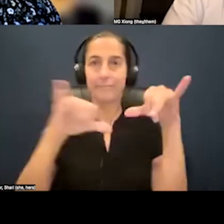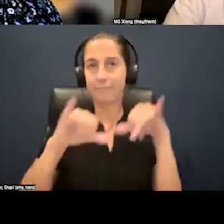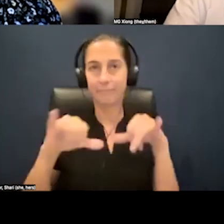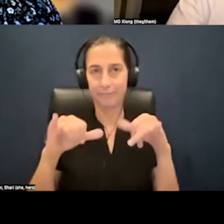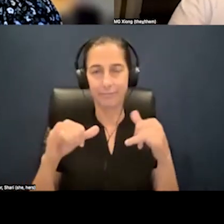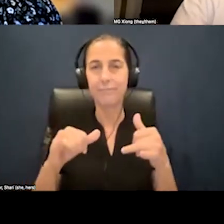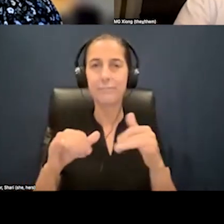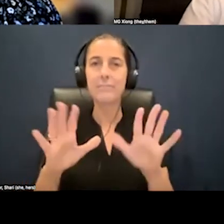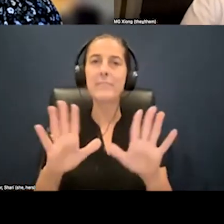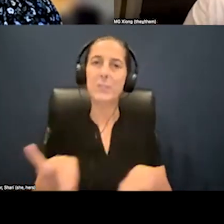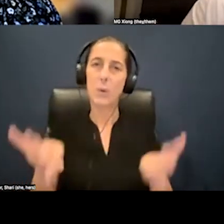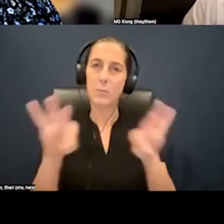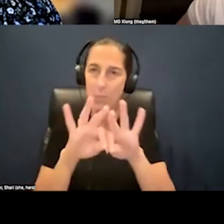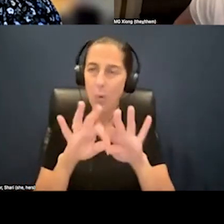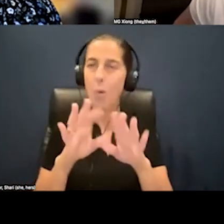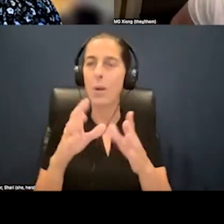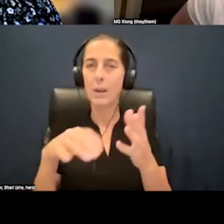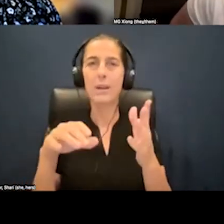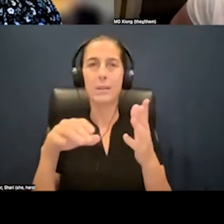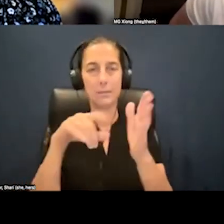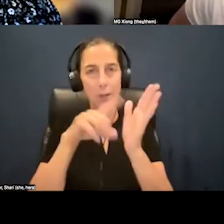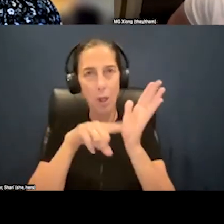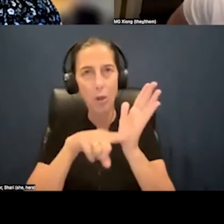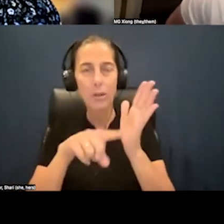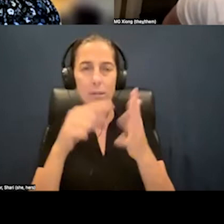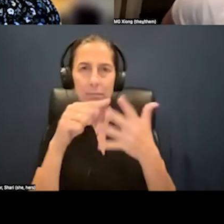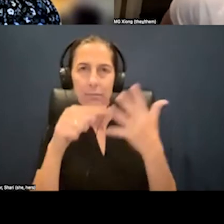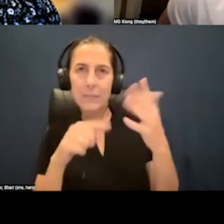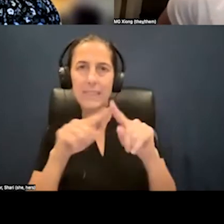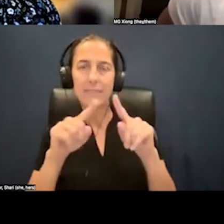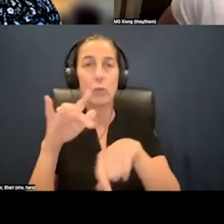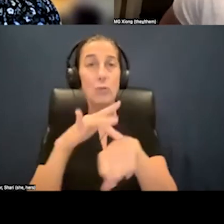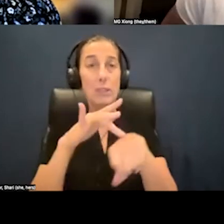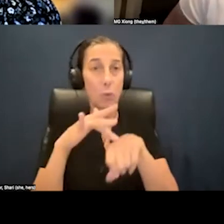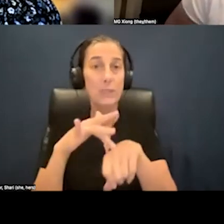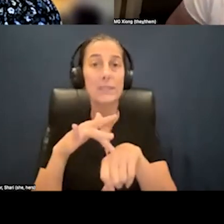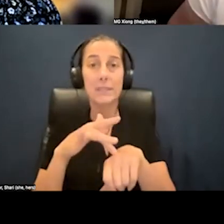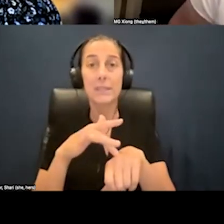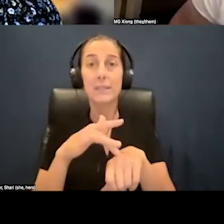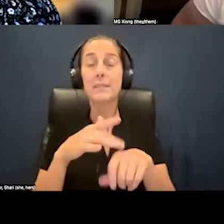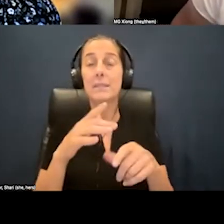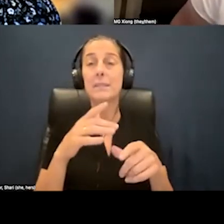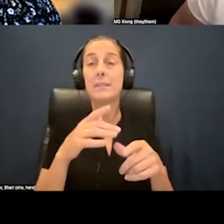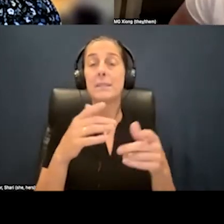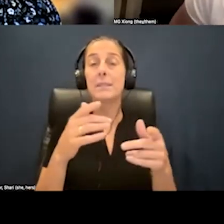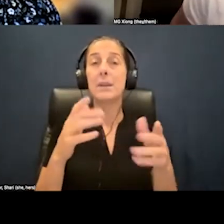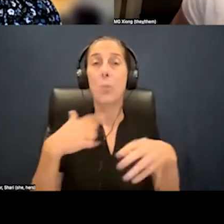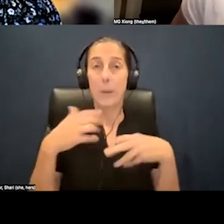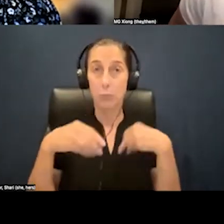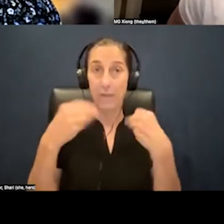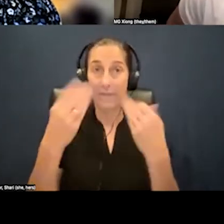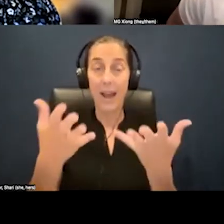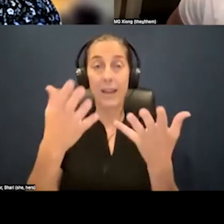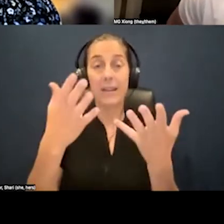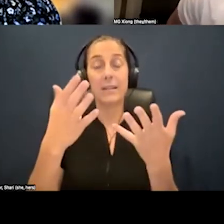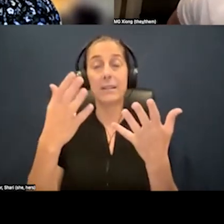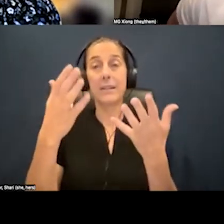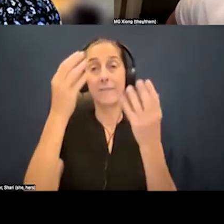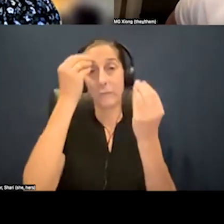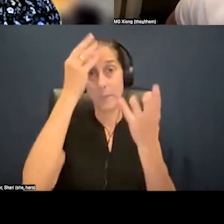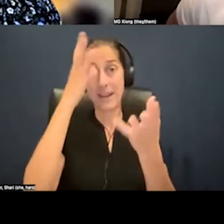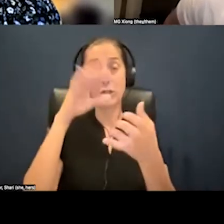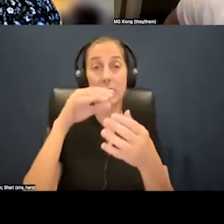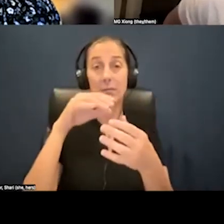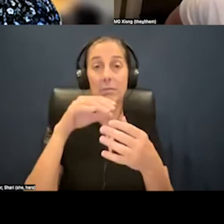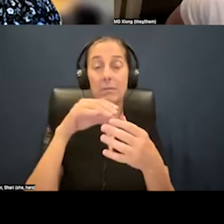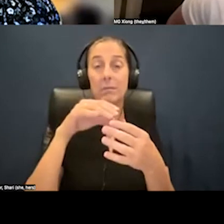you take a look at the resources that we'll provide here in the chat, as well as what we'll be sharing after day